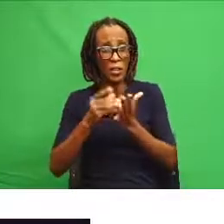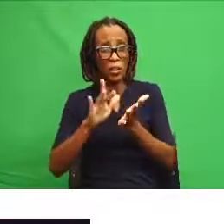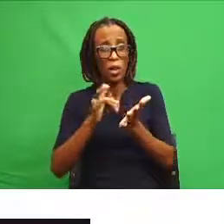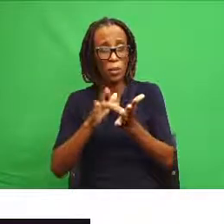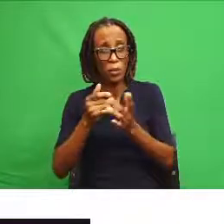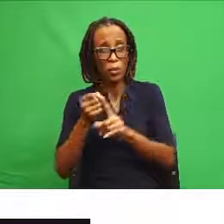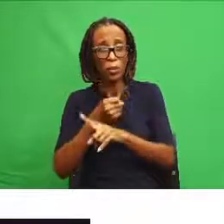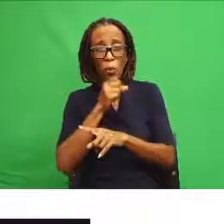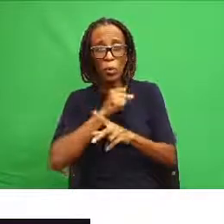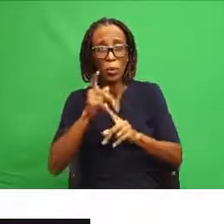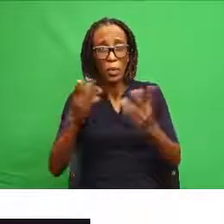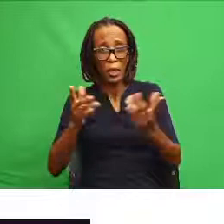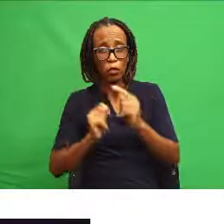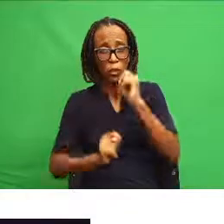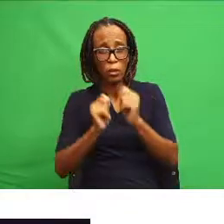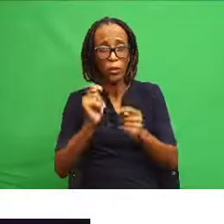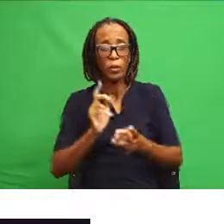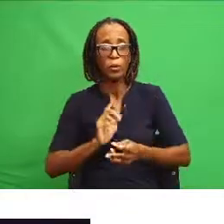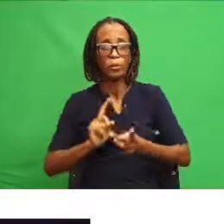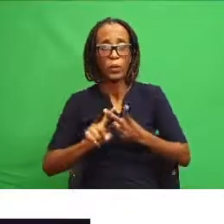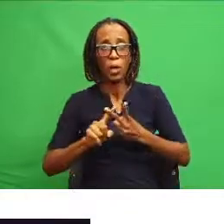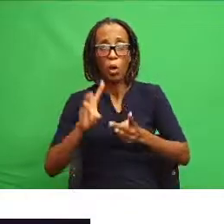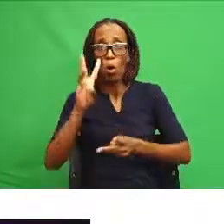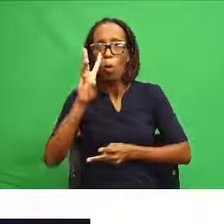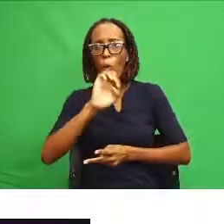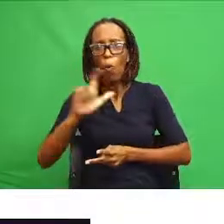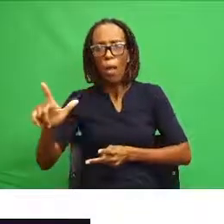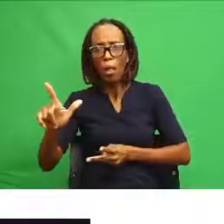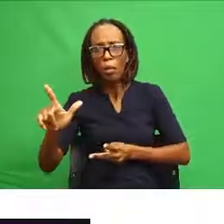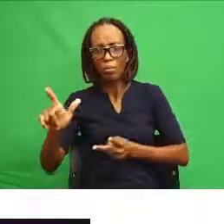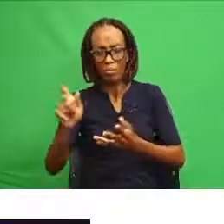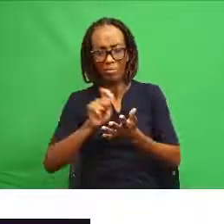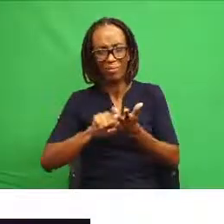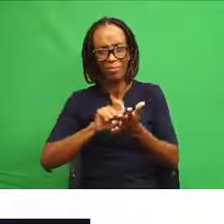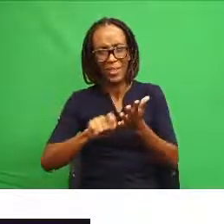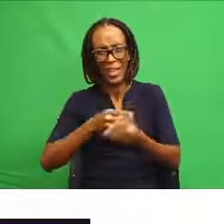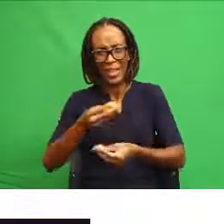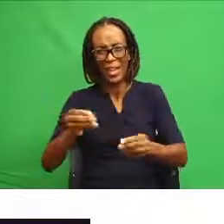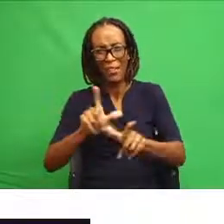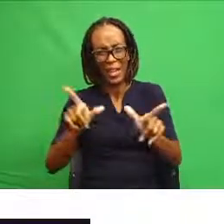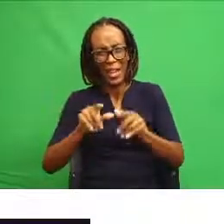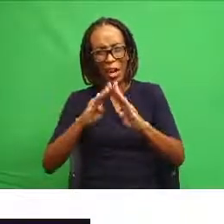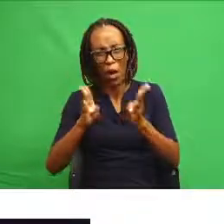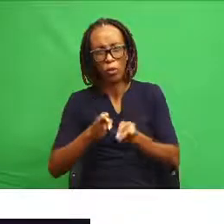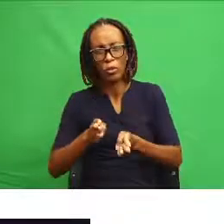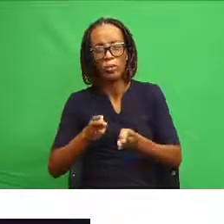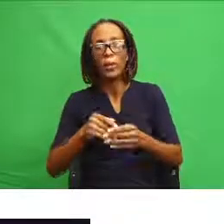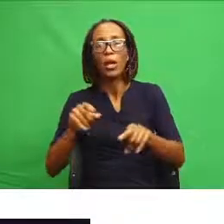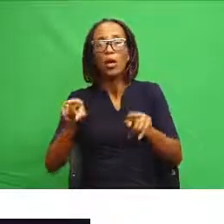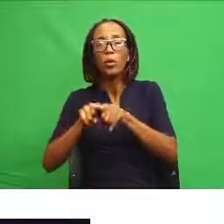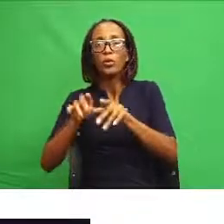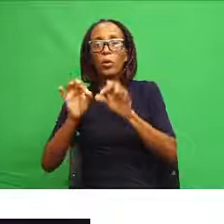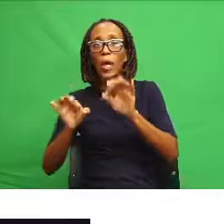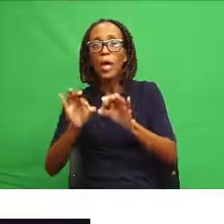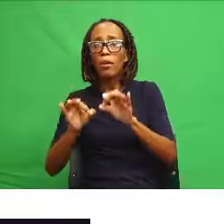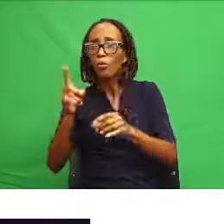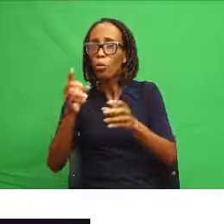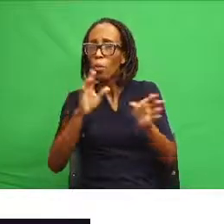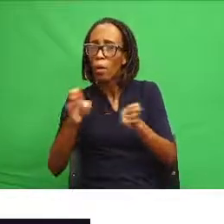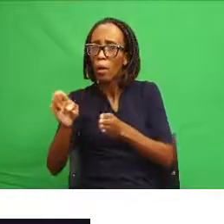persons in Trinidad and Tobago, will preparation and benefits of estate planning for older